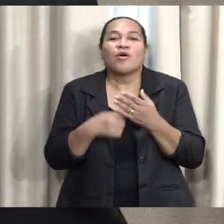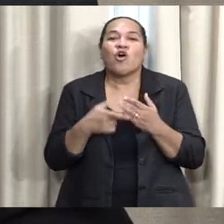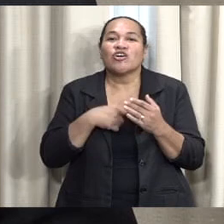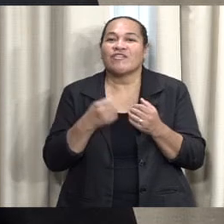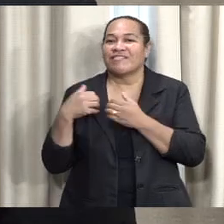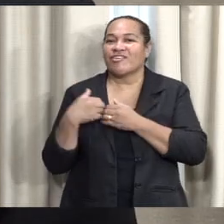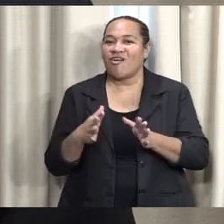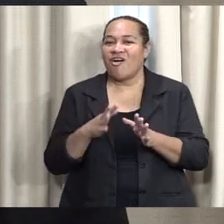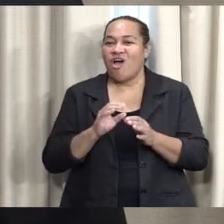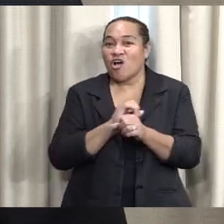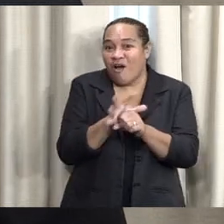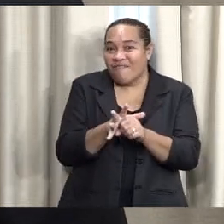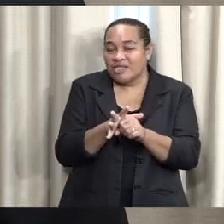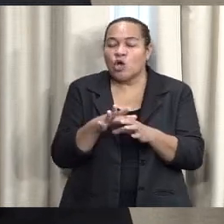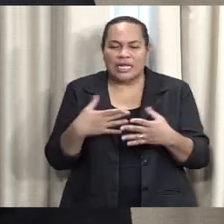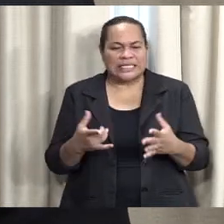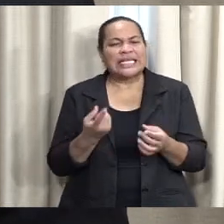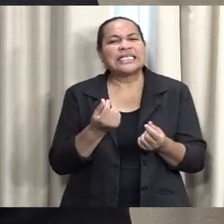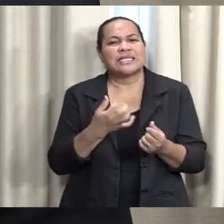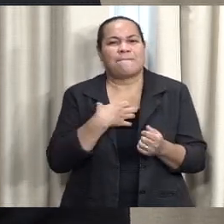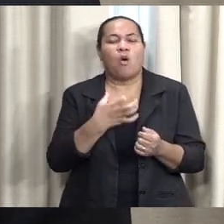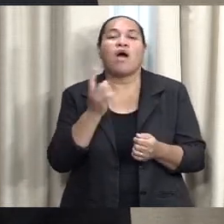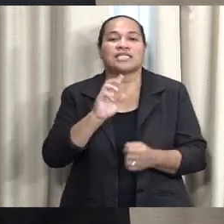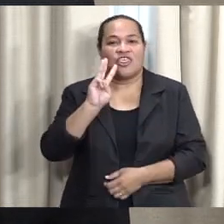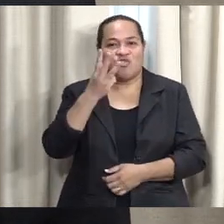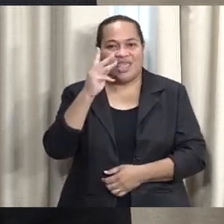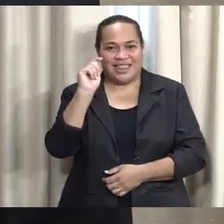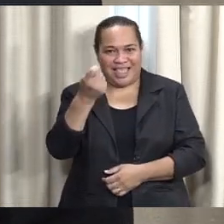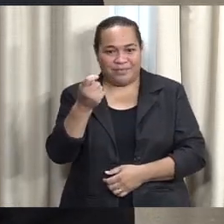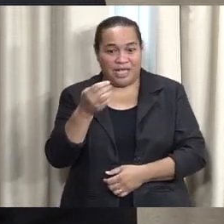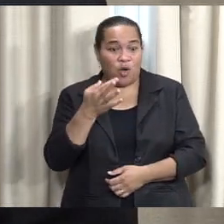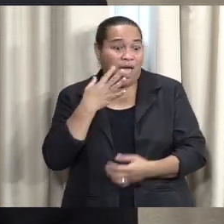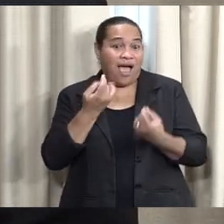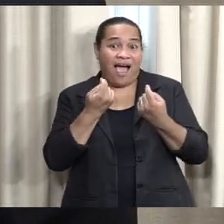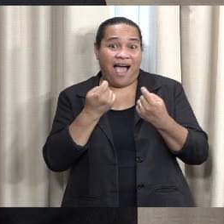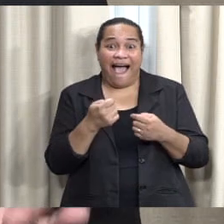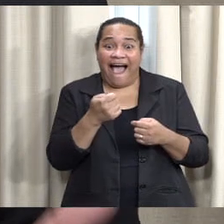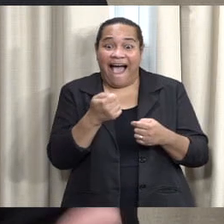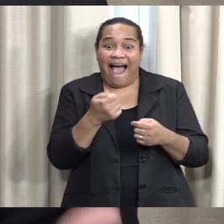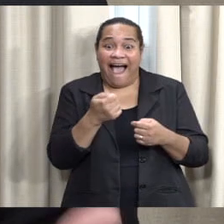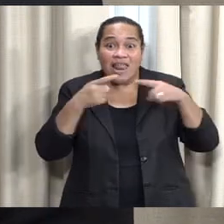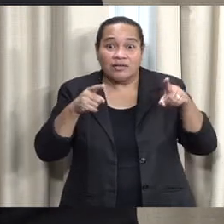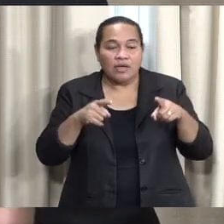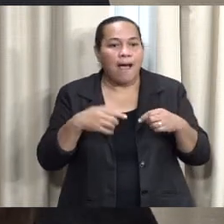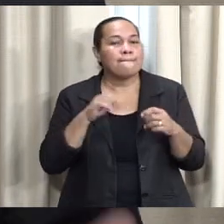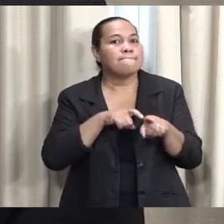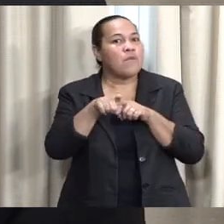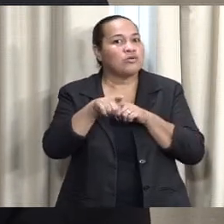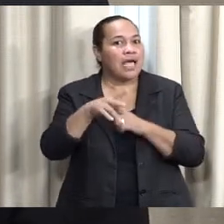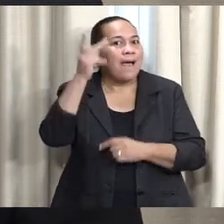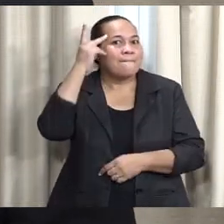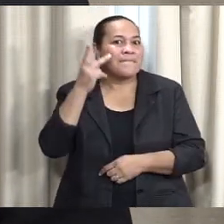was usually a 3-term basis. And I think after the announcement, majority of the parents, guardians, and teachers, and